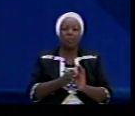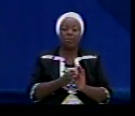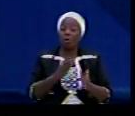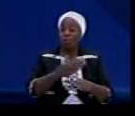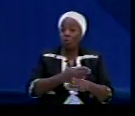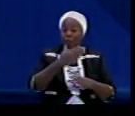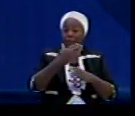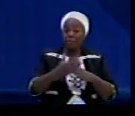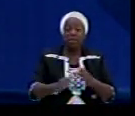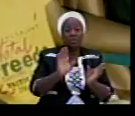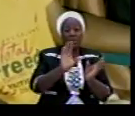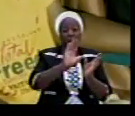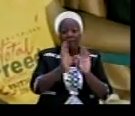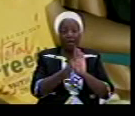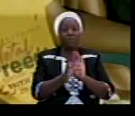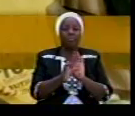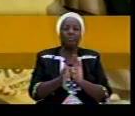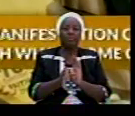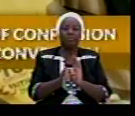Wholesome conversion.